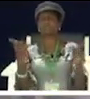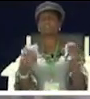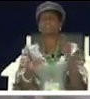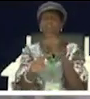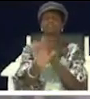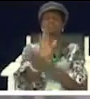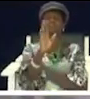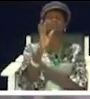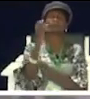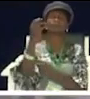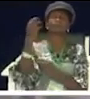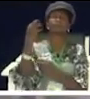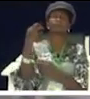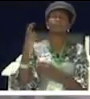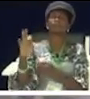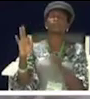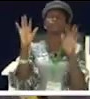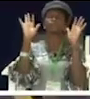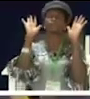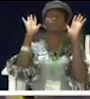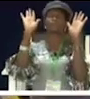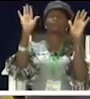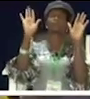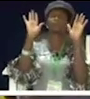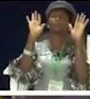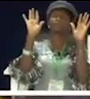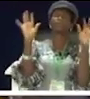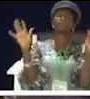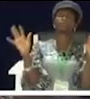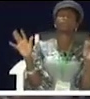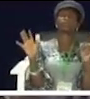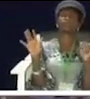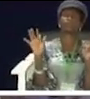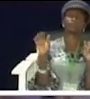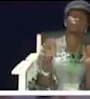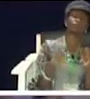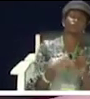serving the God of